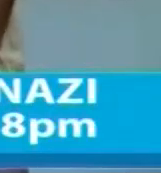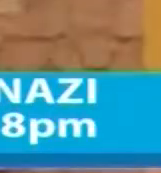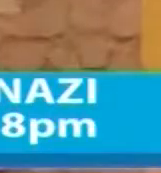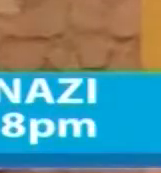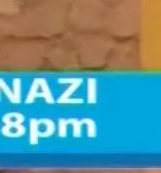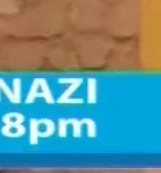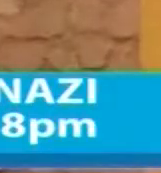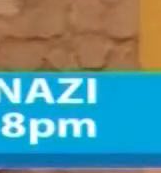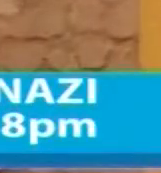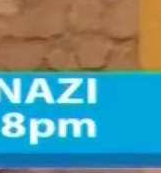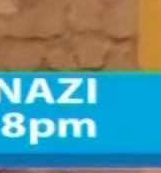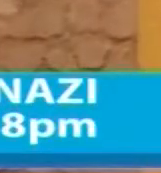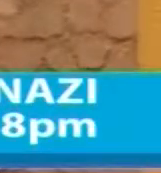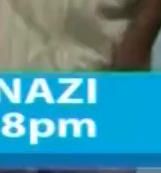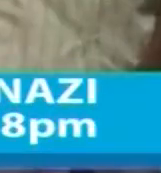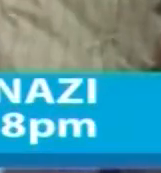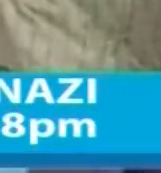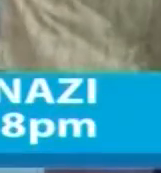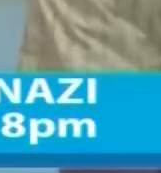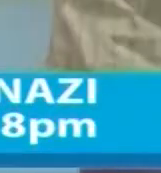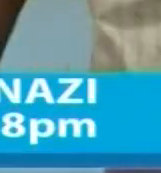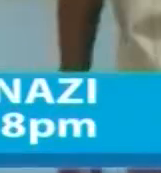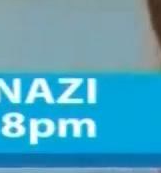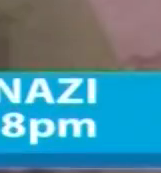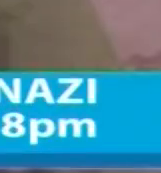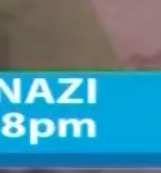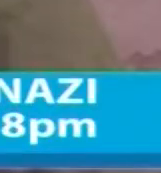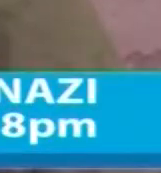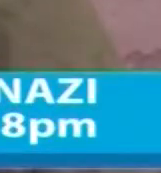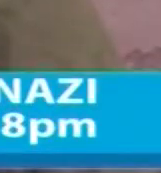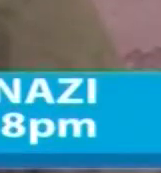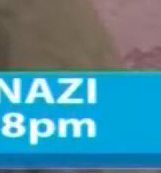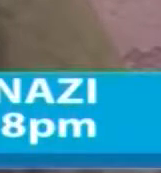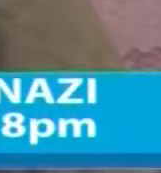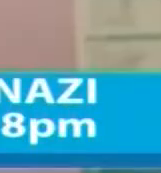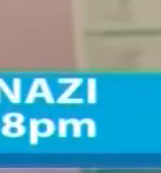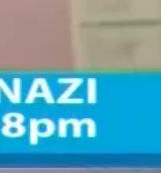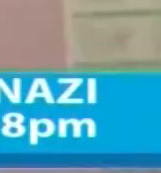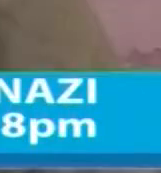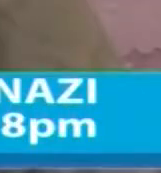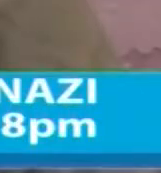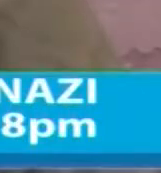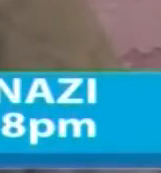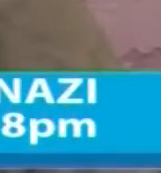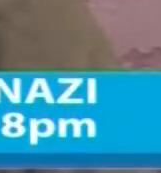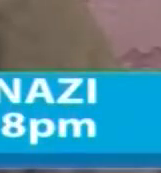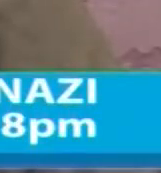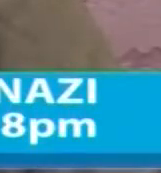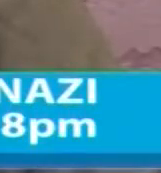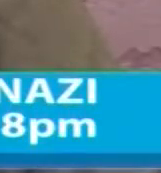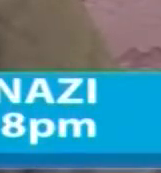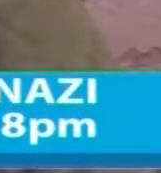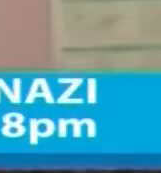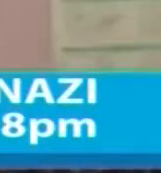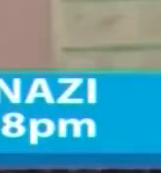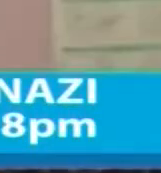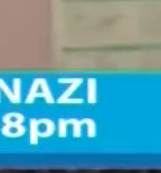mchana, usiku ulale. Usiku na kesha kicheka. Mr. Nzomo, tell me more about yourself.